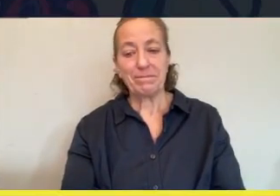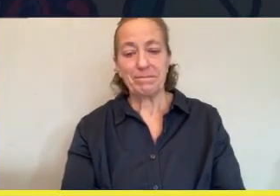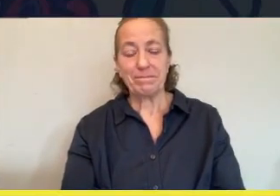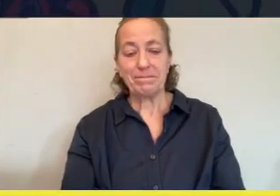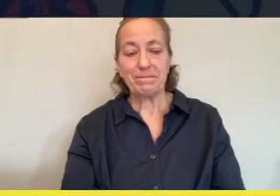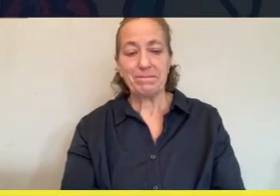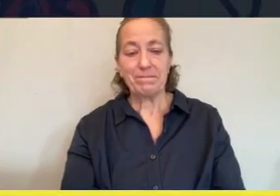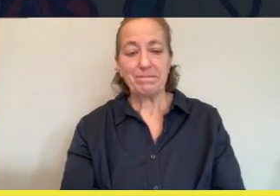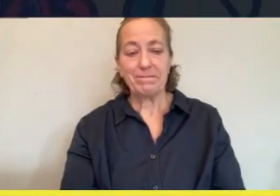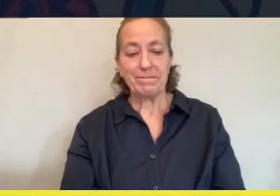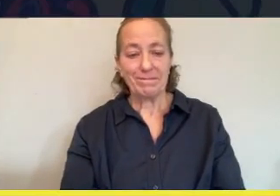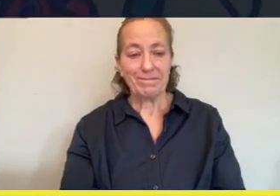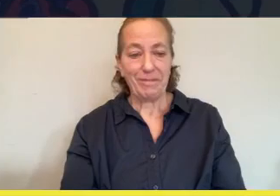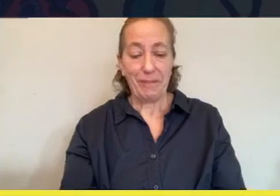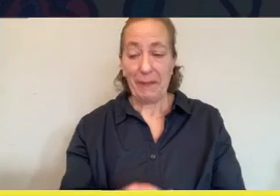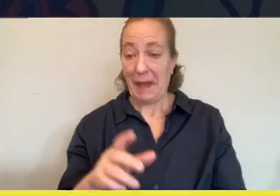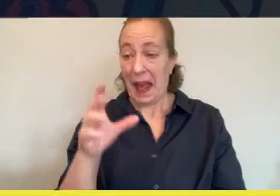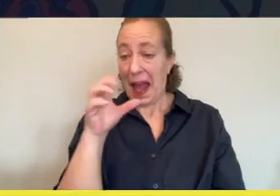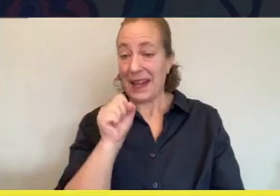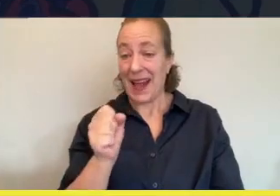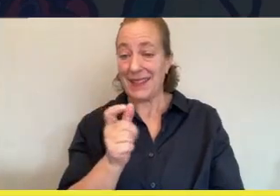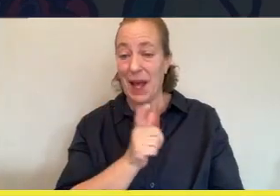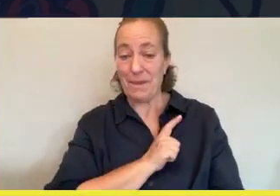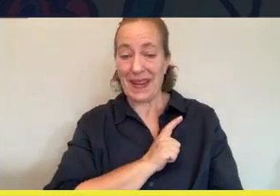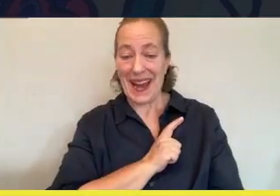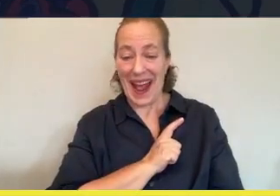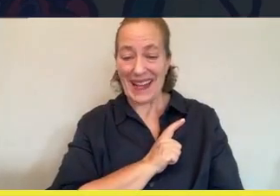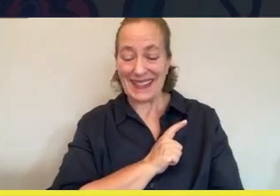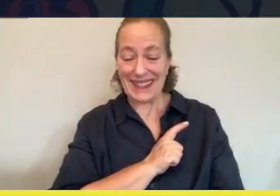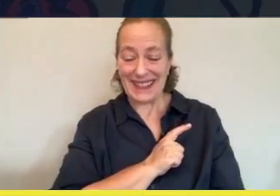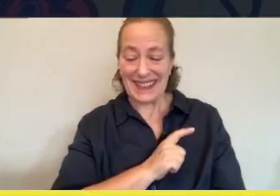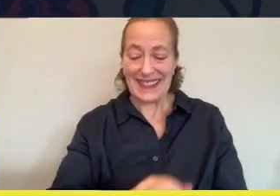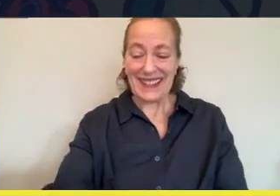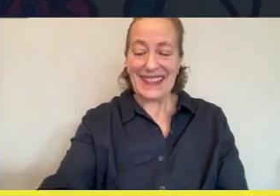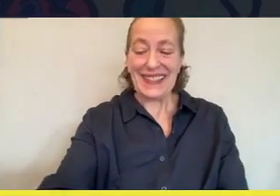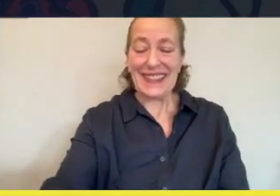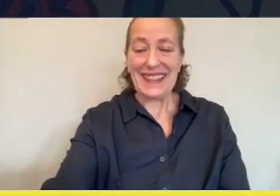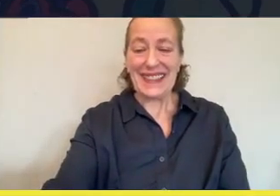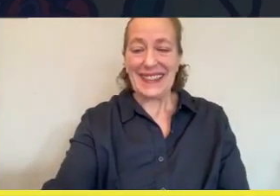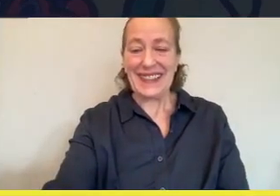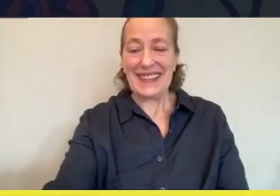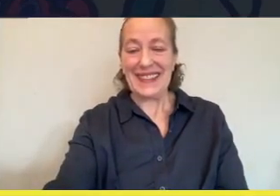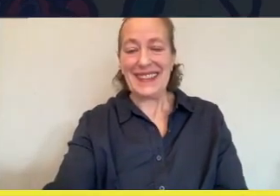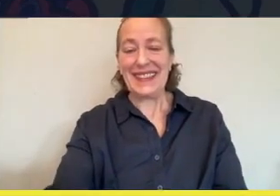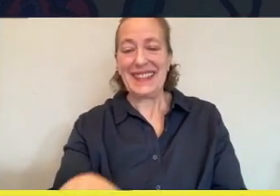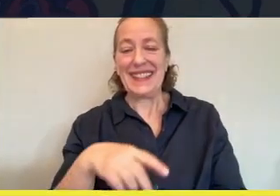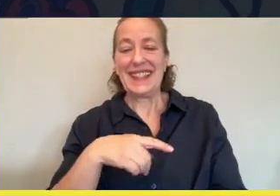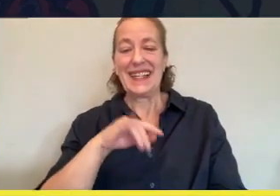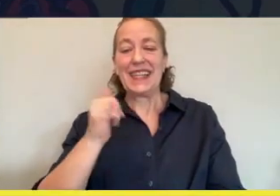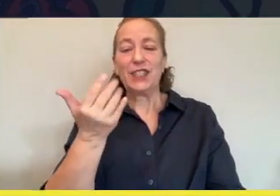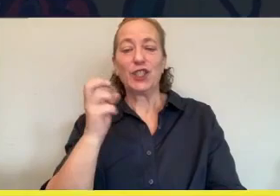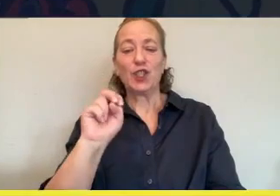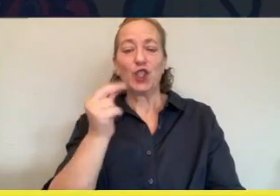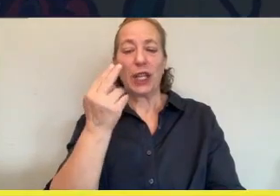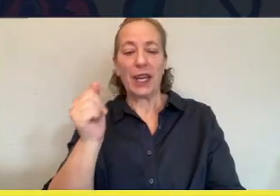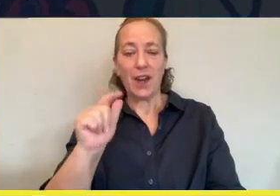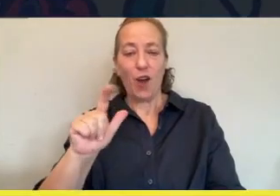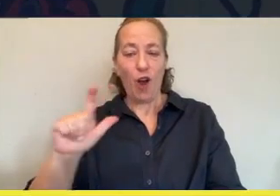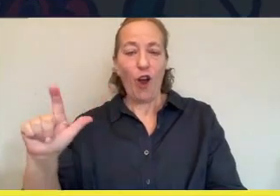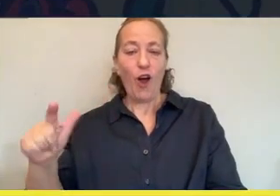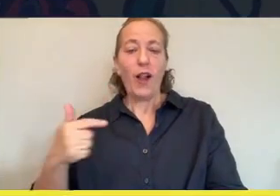I guess I'm up next. This is Jean Hall. My team's paper focused on comparing measures of functional difficulty